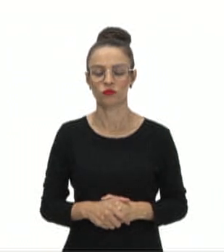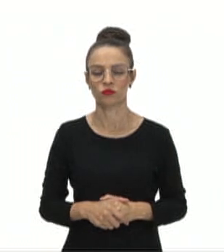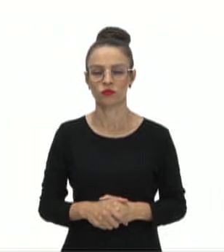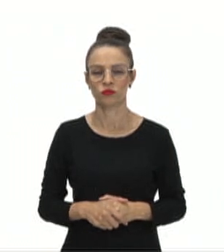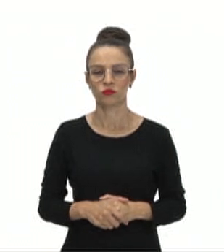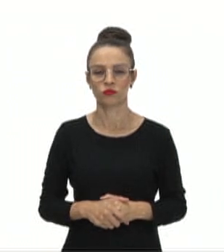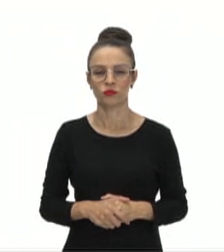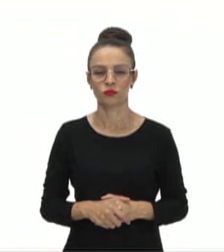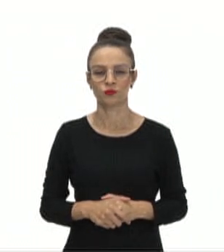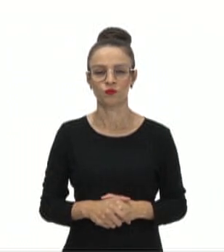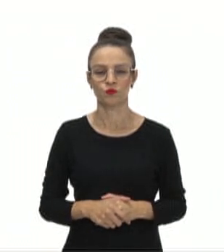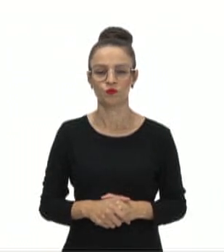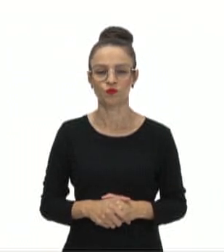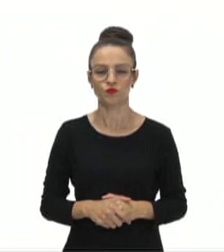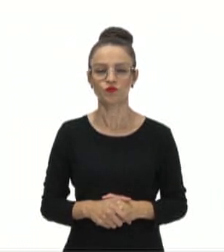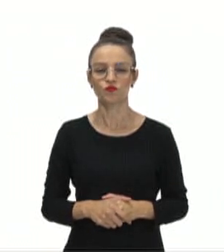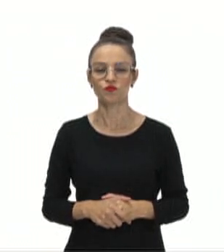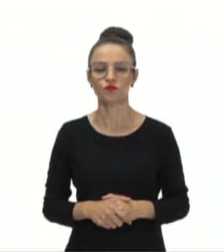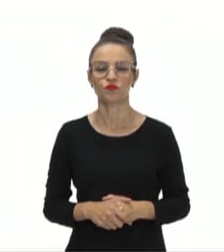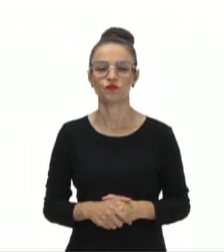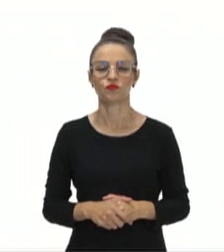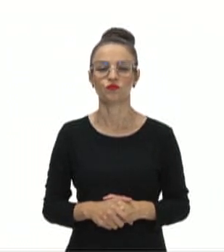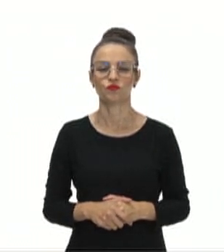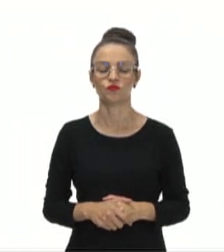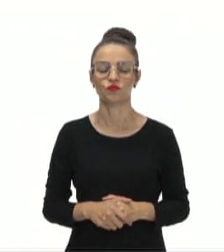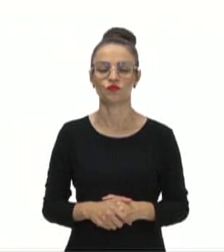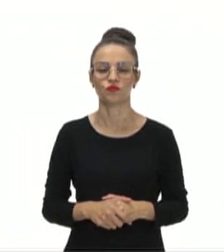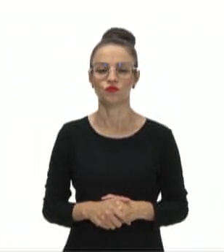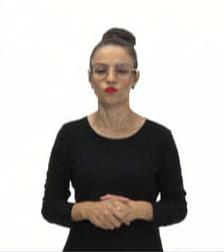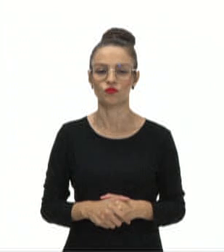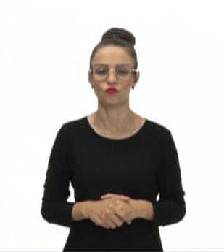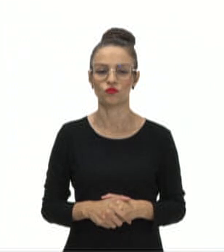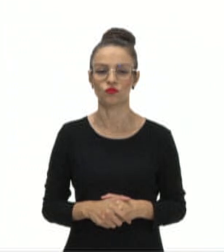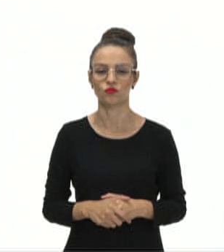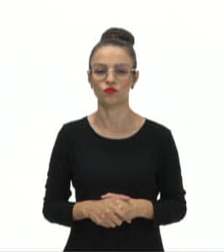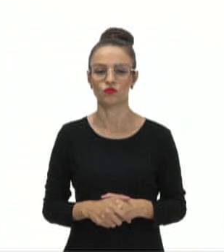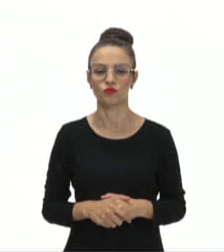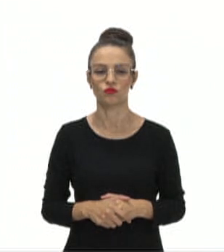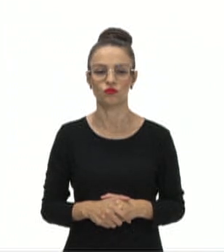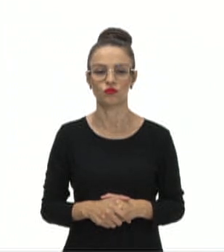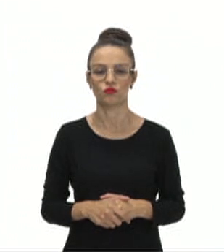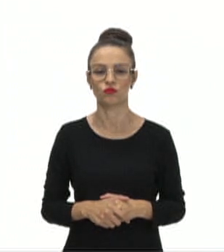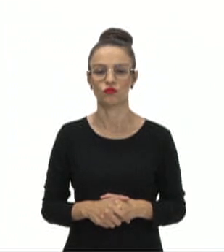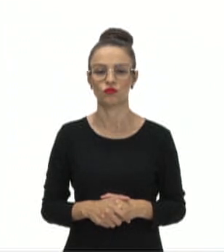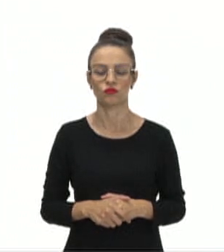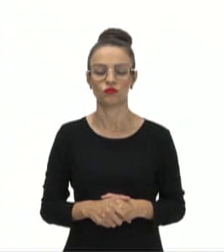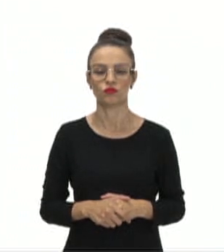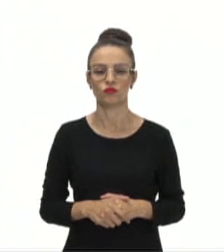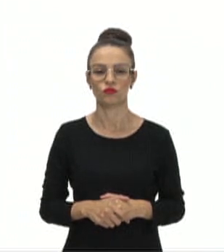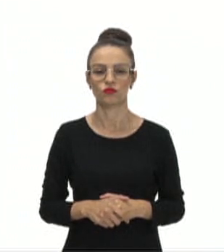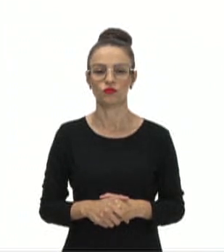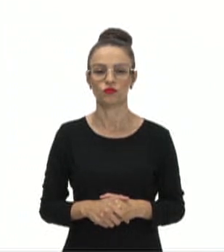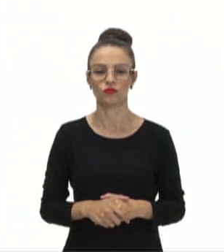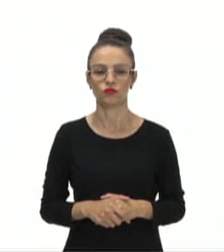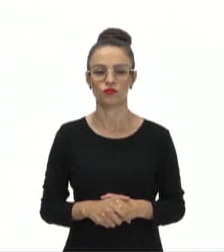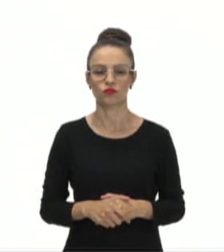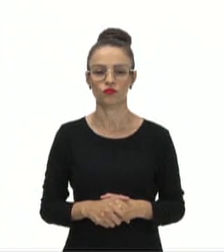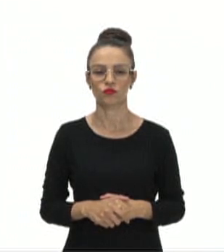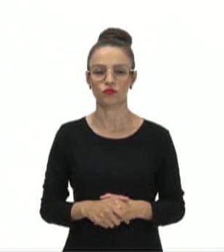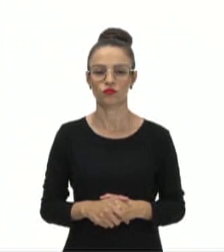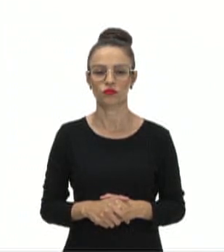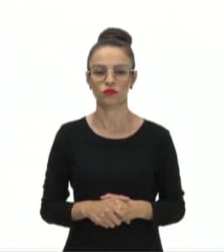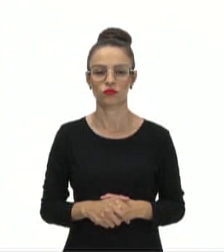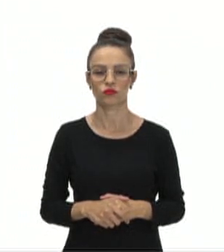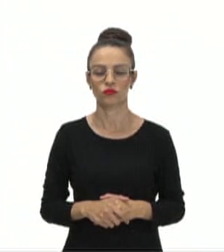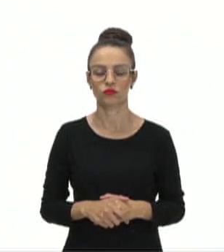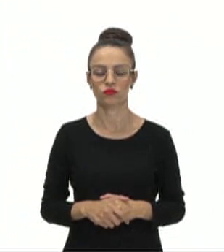was spent on their facilities. Apartheid made others live in poverty. Black South